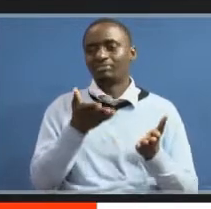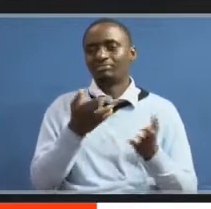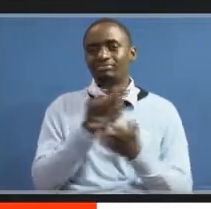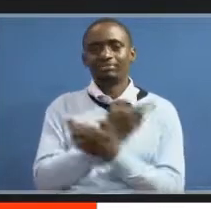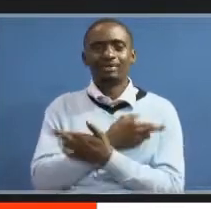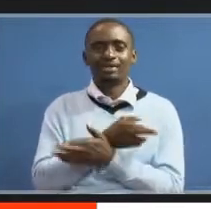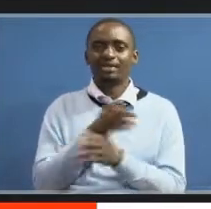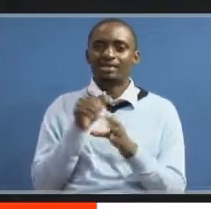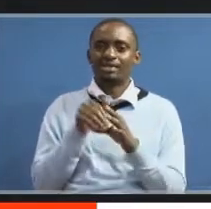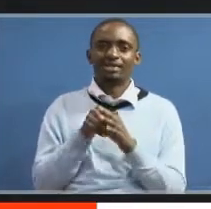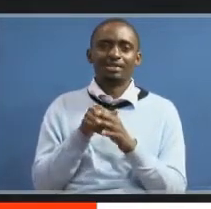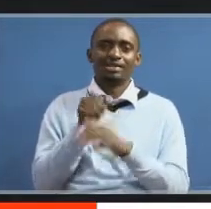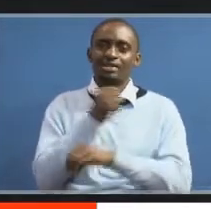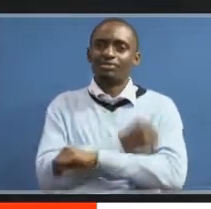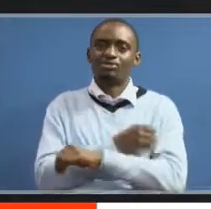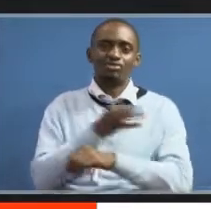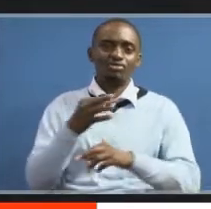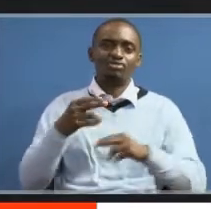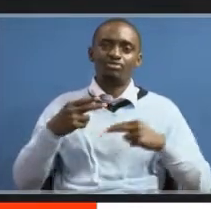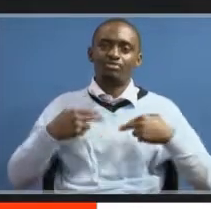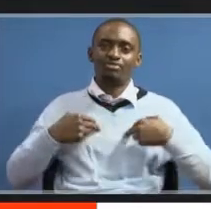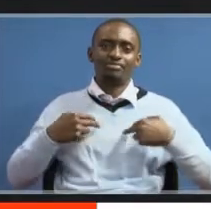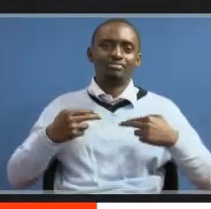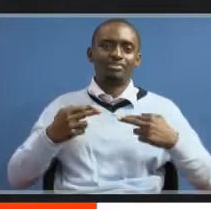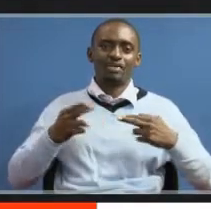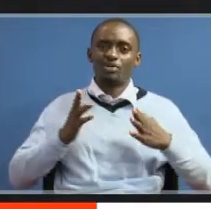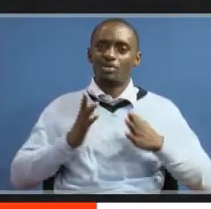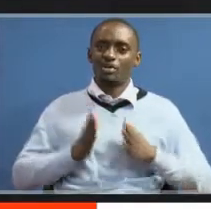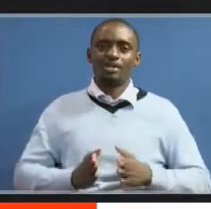in the School of Humanity.